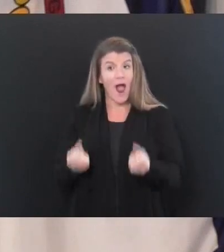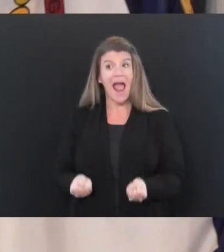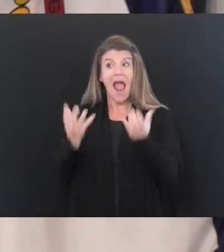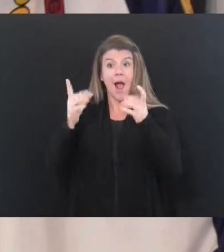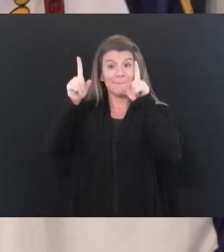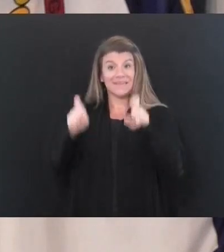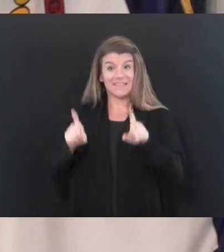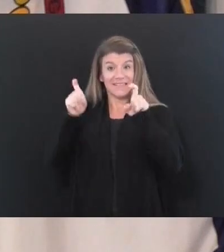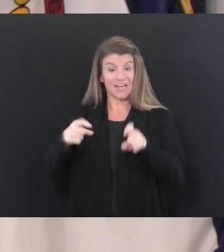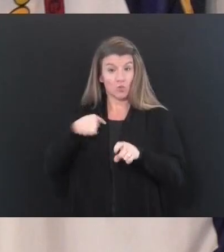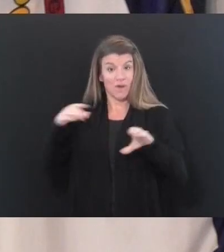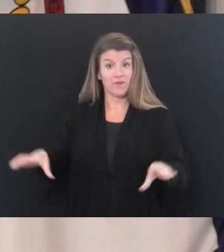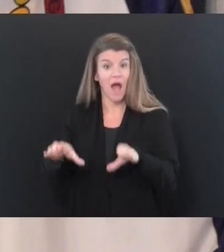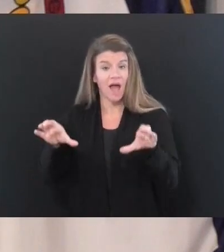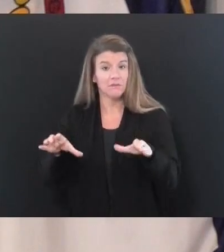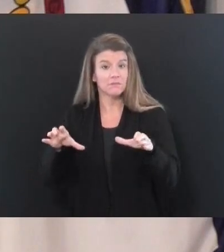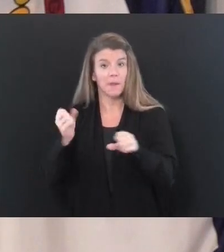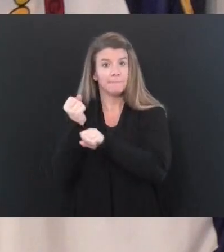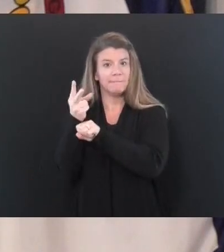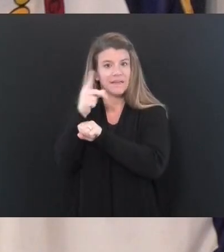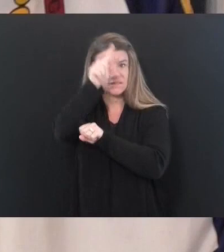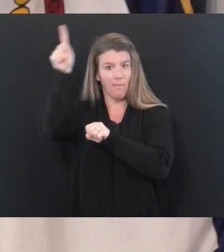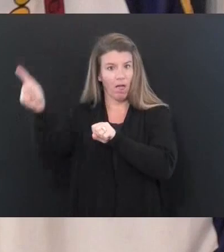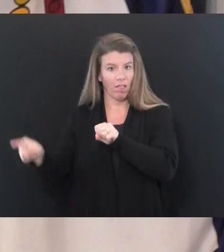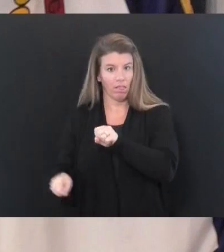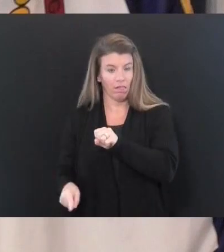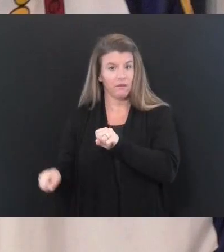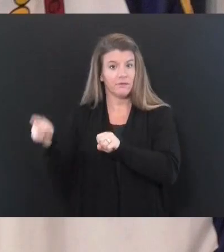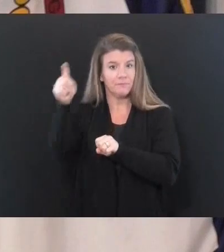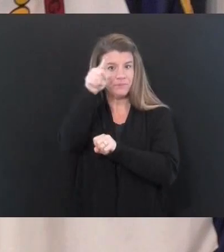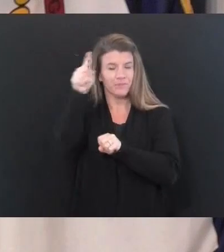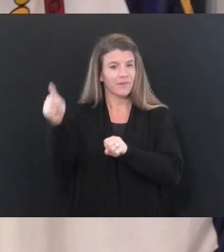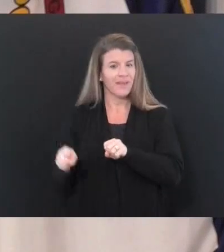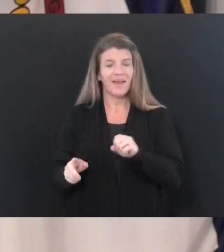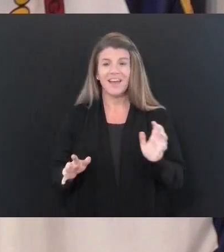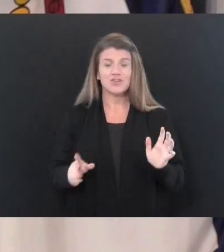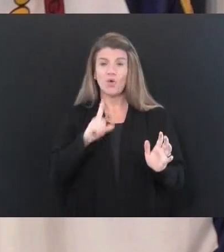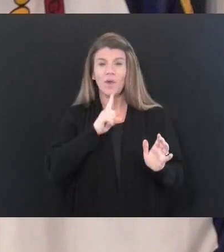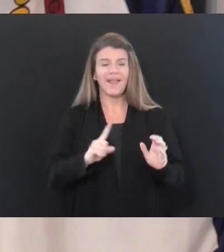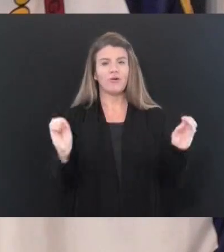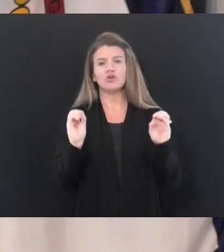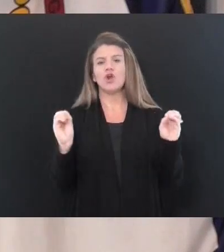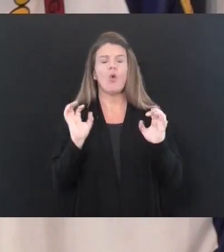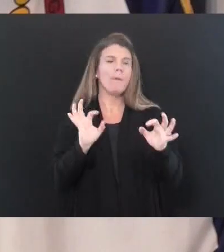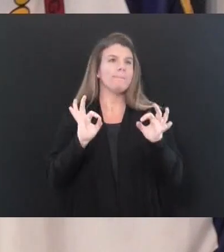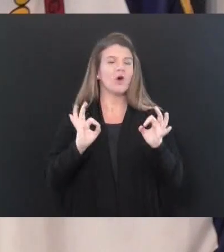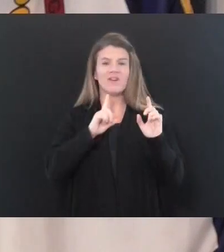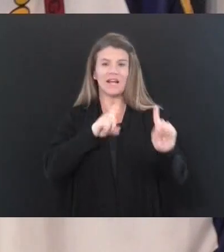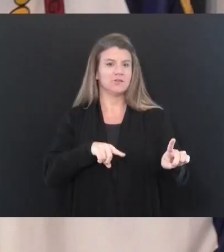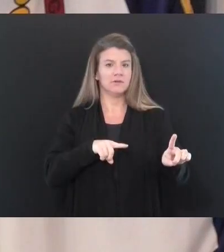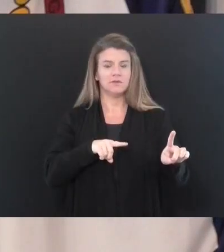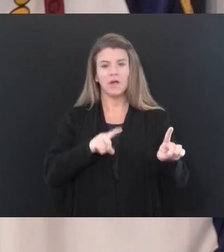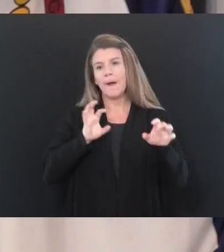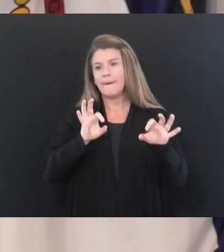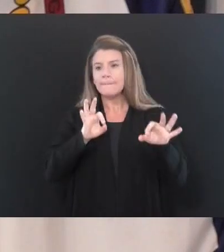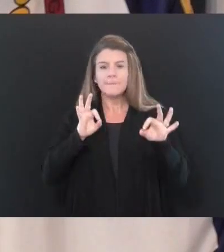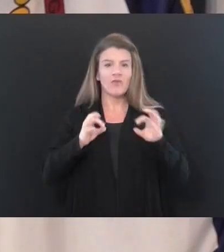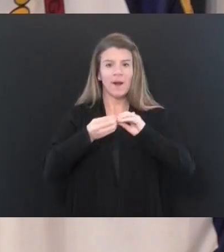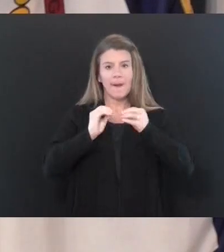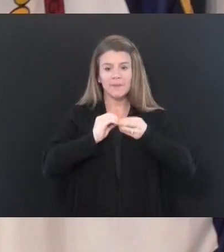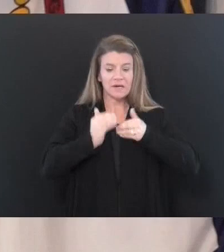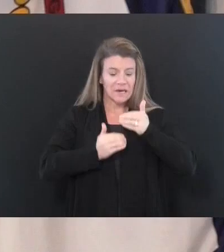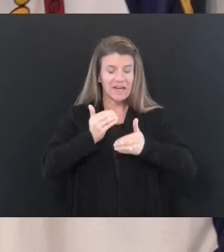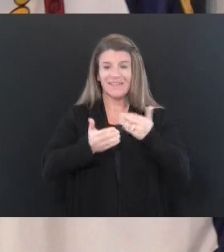all. Now, there's no perfect formula. There's not.